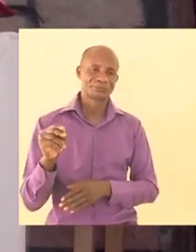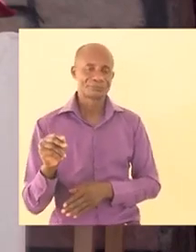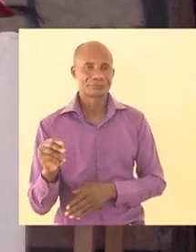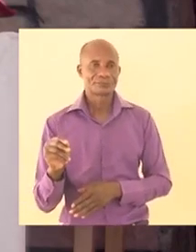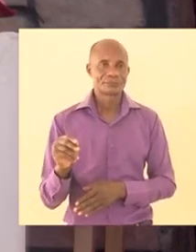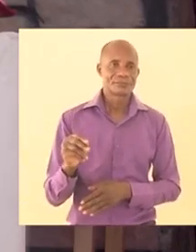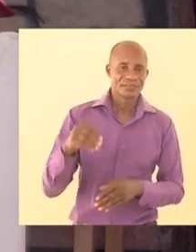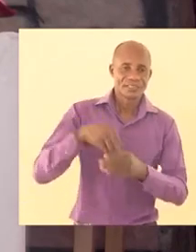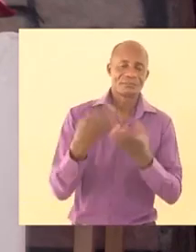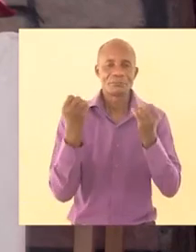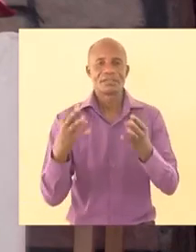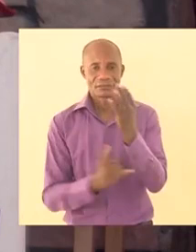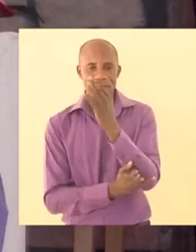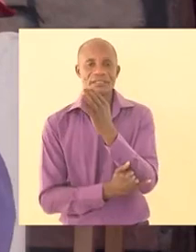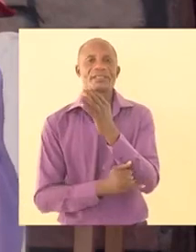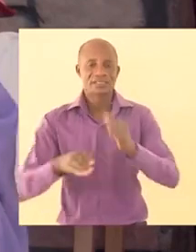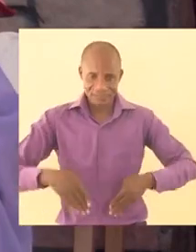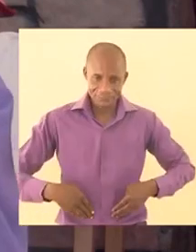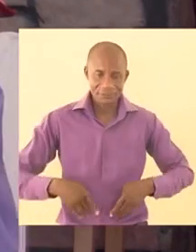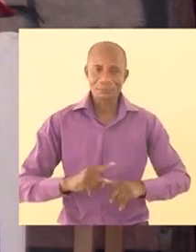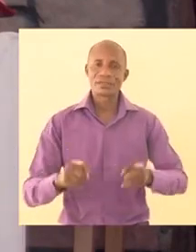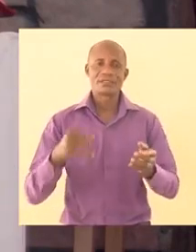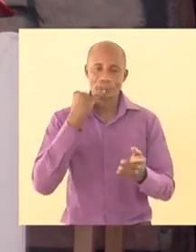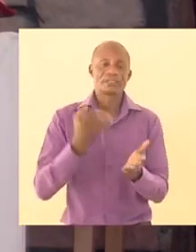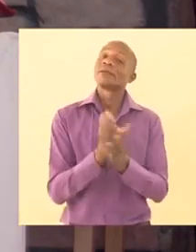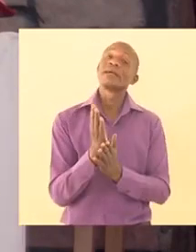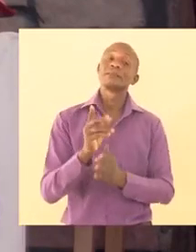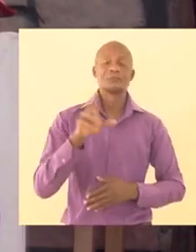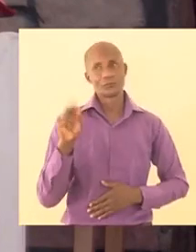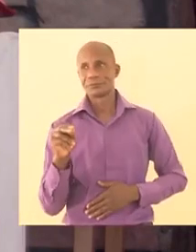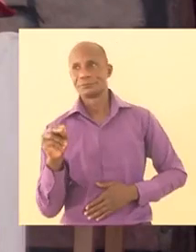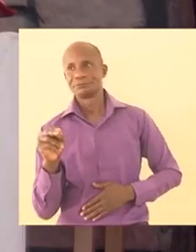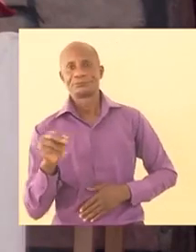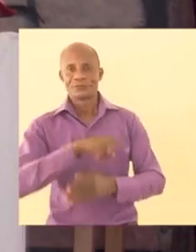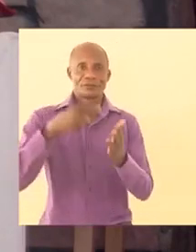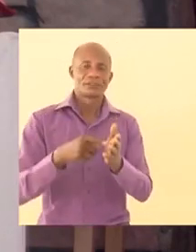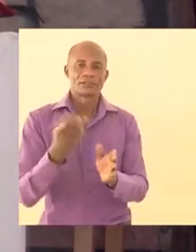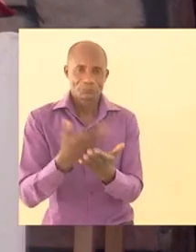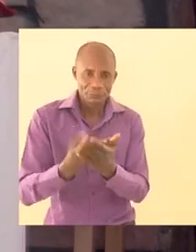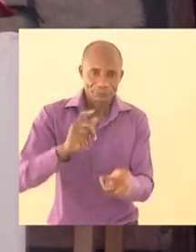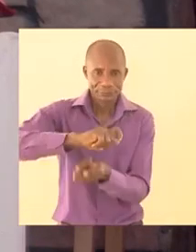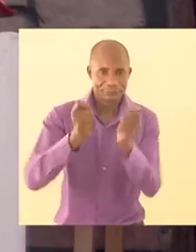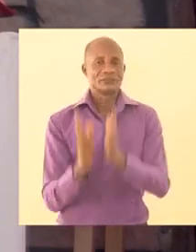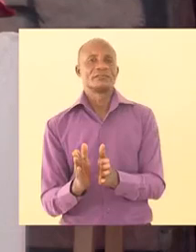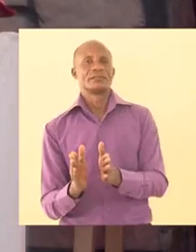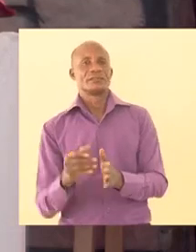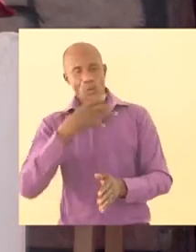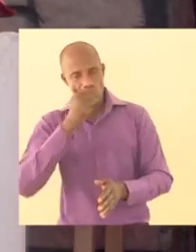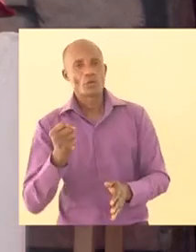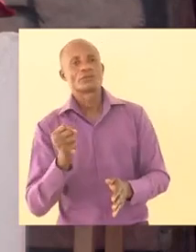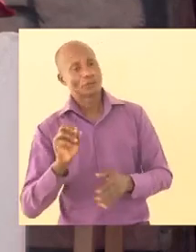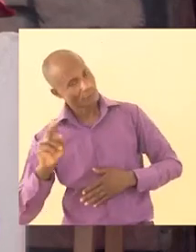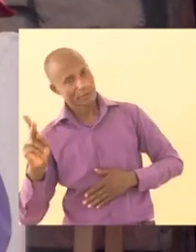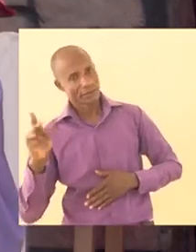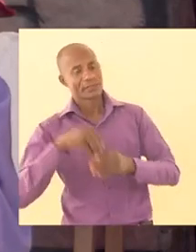many countries. That doesn't make it right. So, this money changing and things were legal in